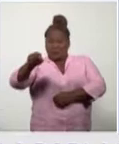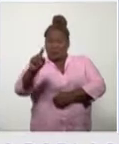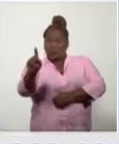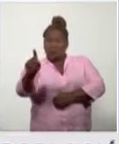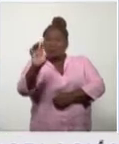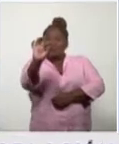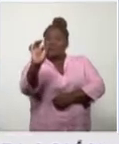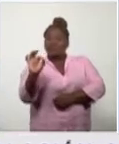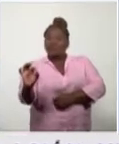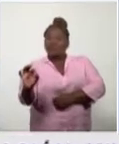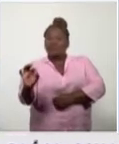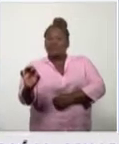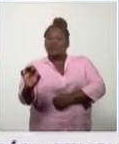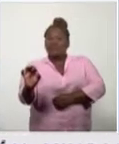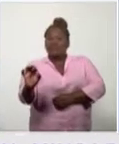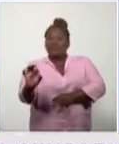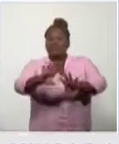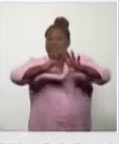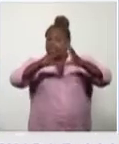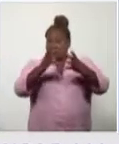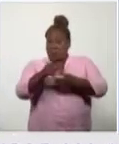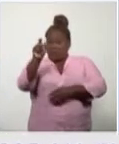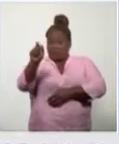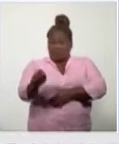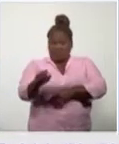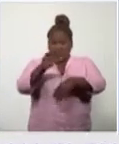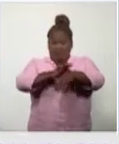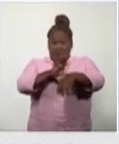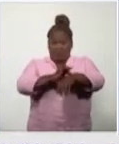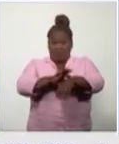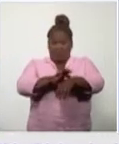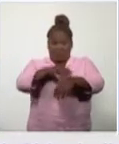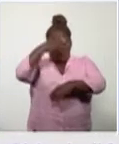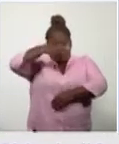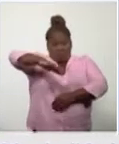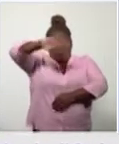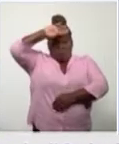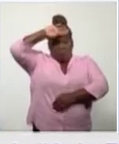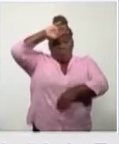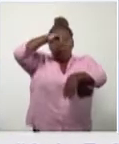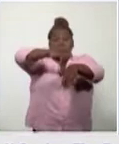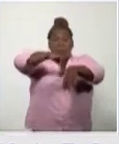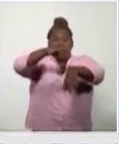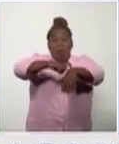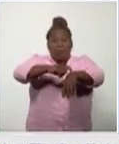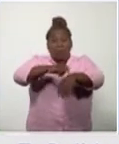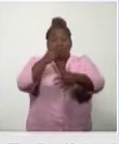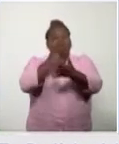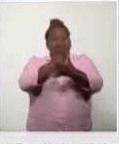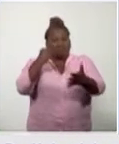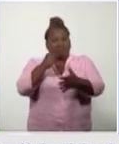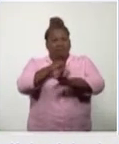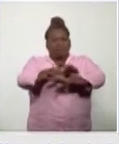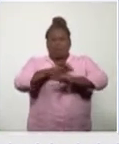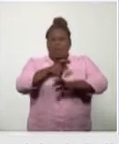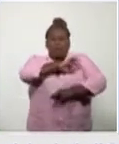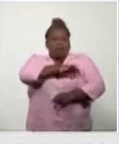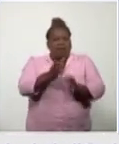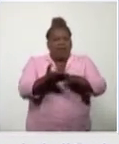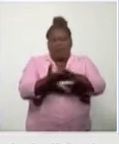51.1% in the cumulative total of all cases in the pandemic in Cuba have been asymptomatic when testing